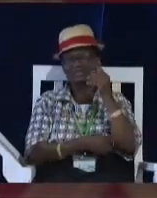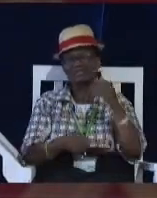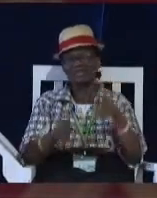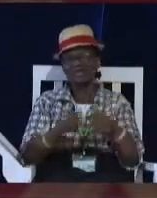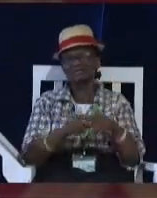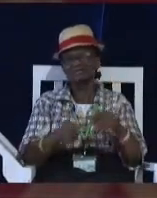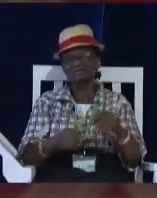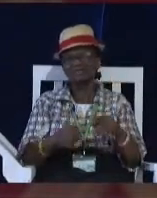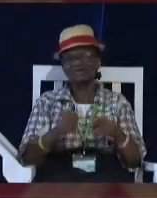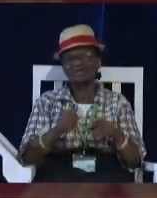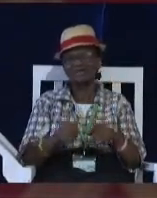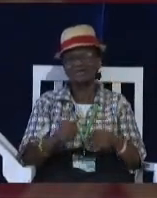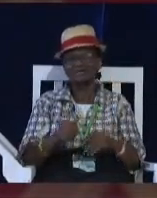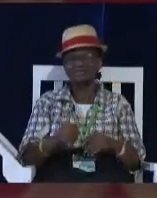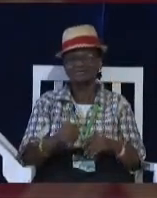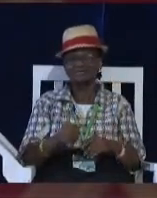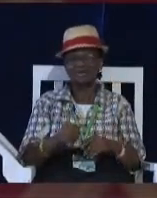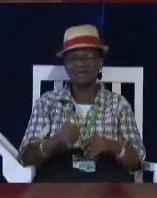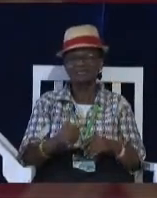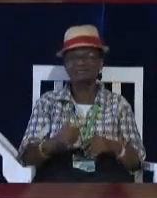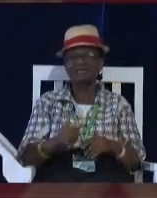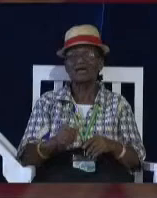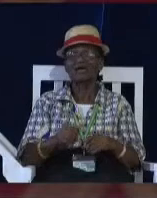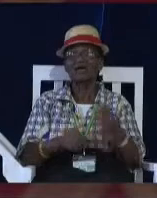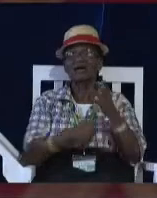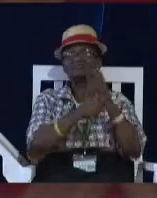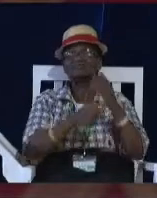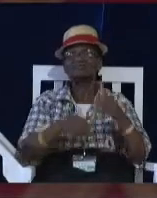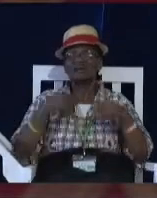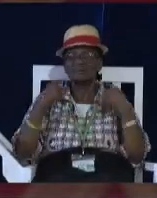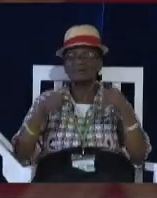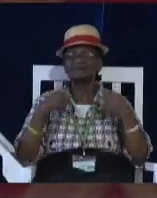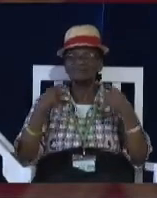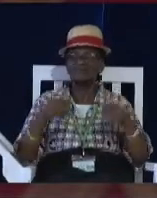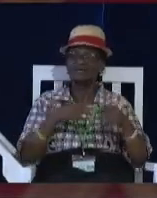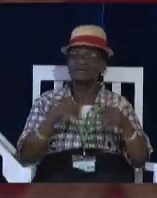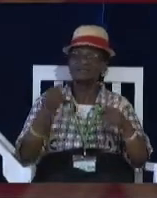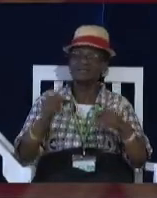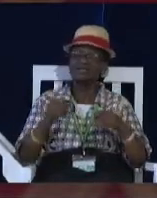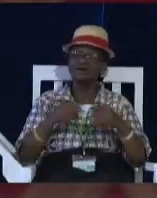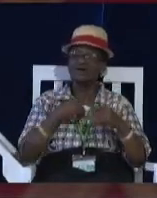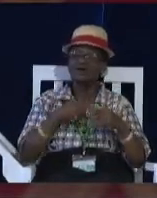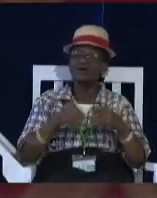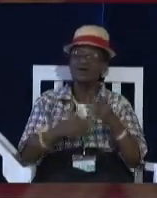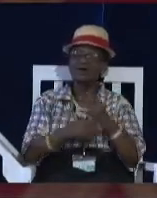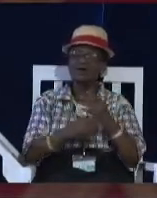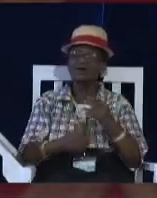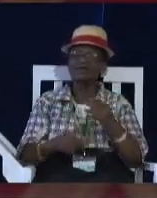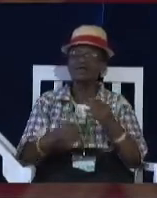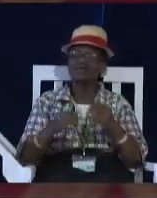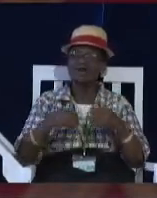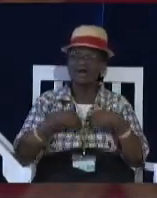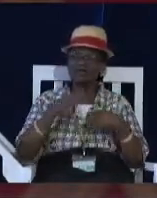a pastor. The oil has been flowing on them regularly for a long time.